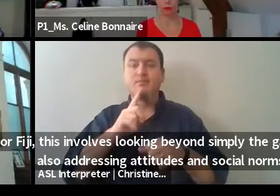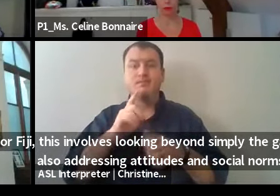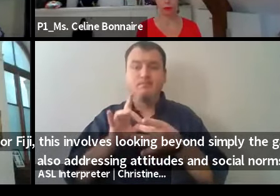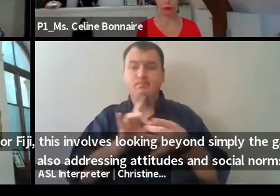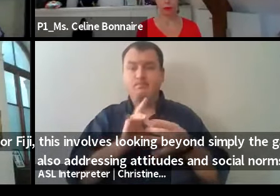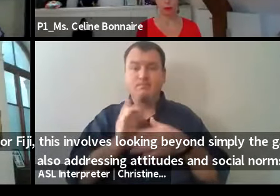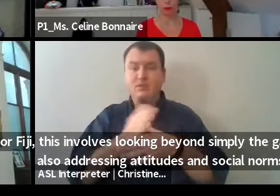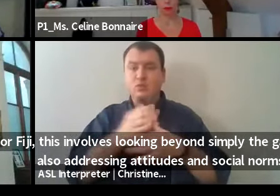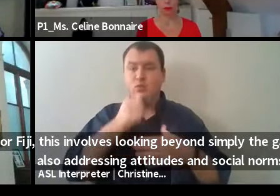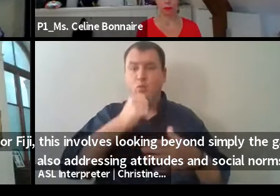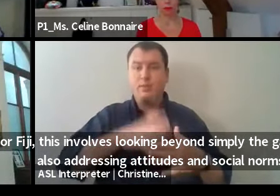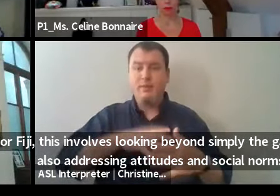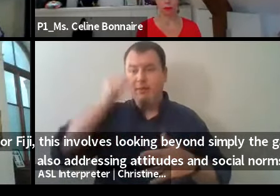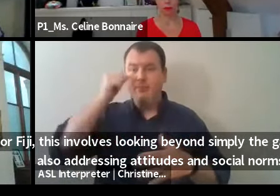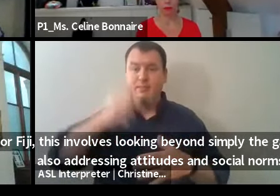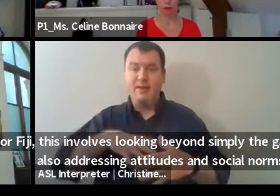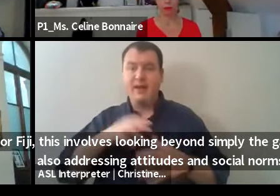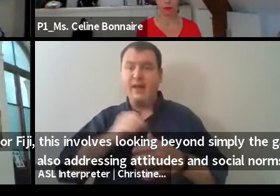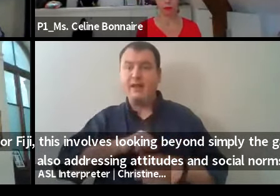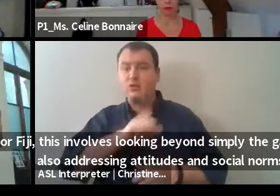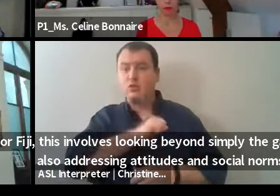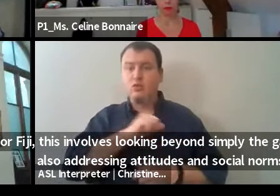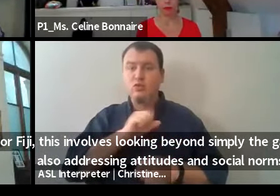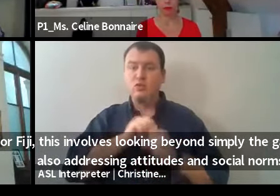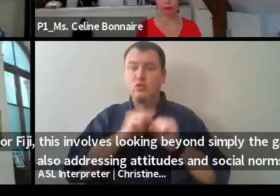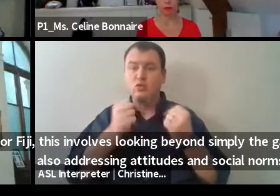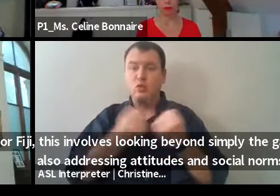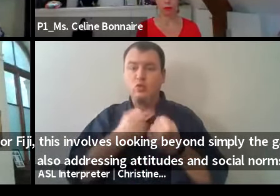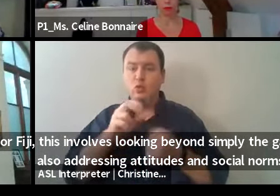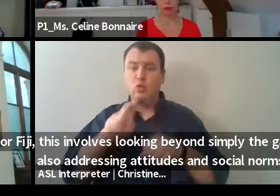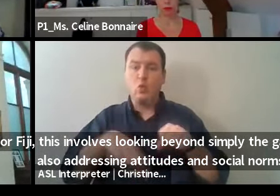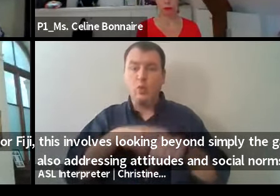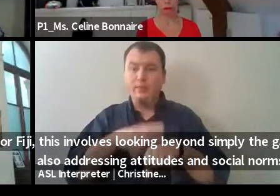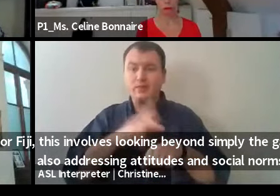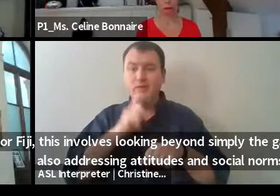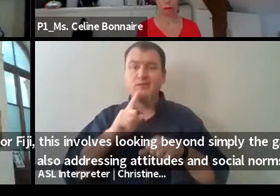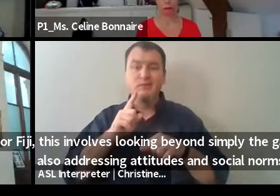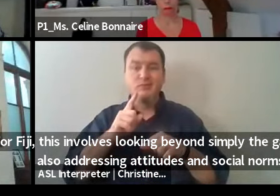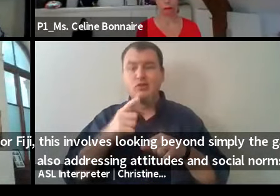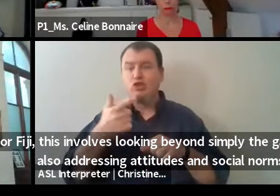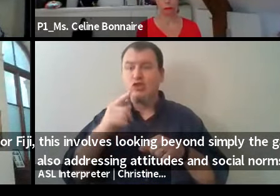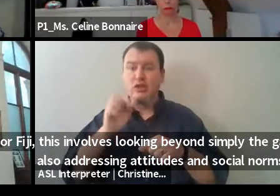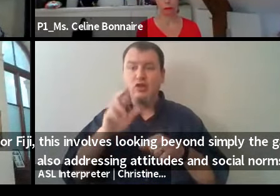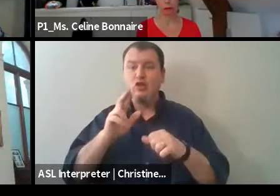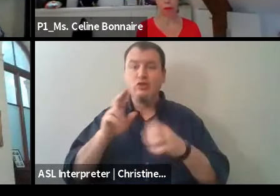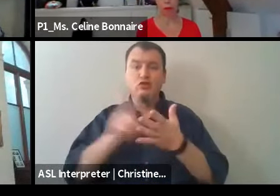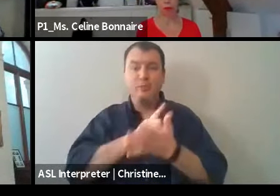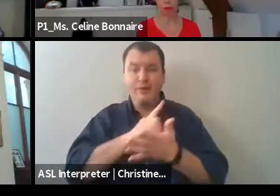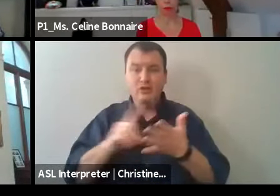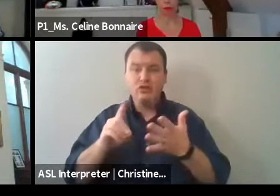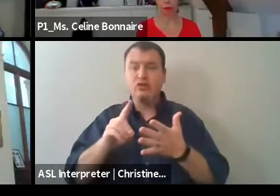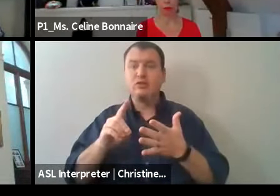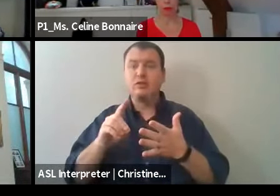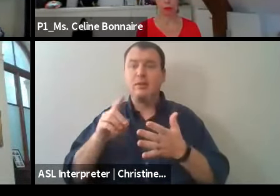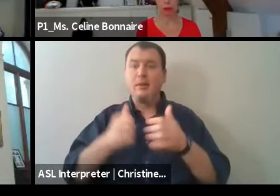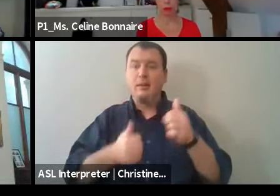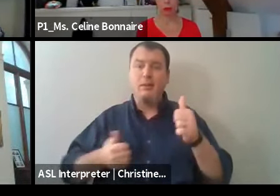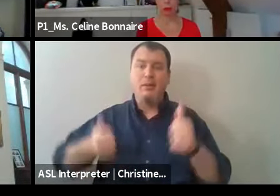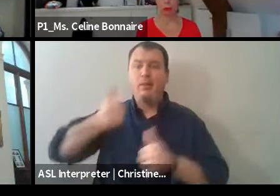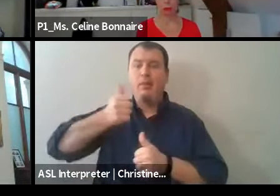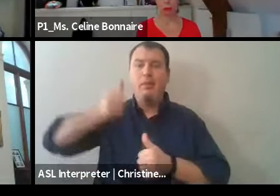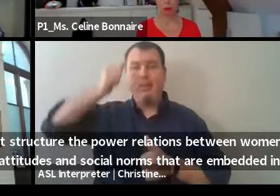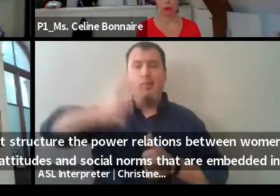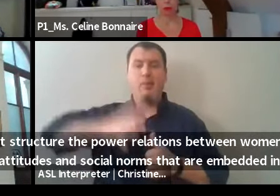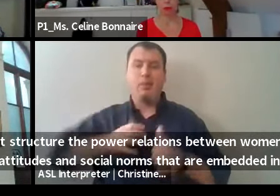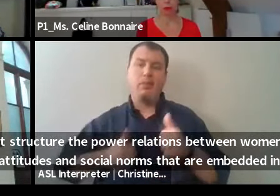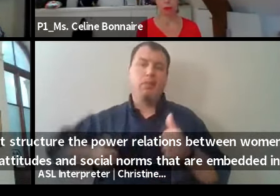men. Attitudes and social norms that are embedded in gender inequality, gender discrimination, and patriarchy, and other drivers